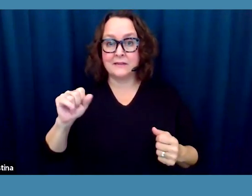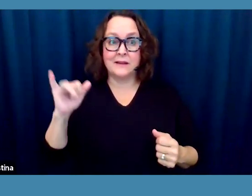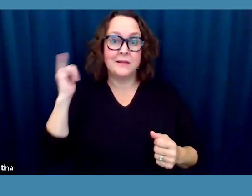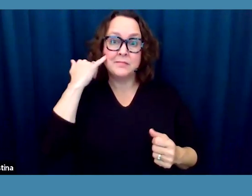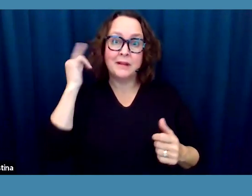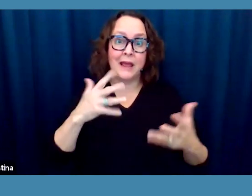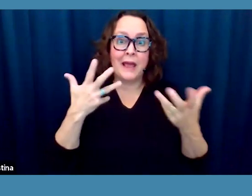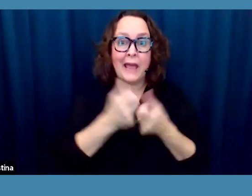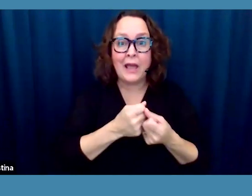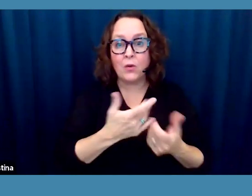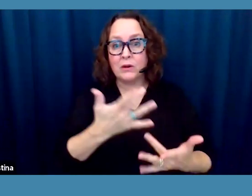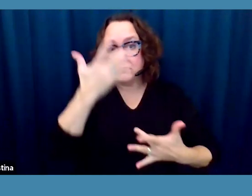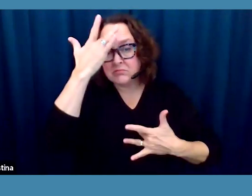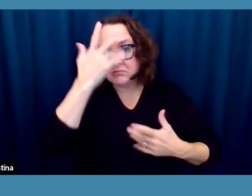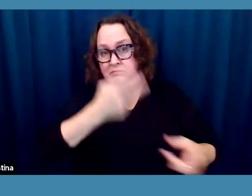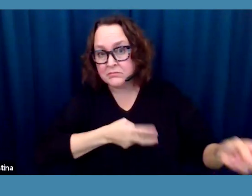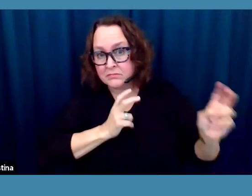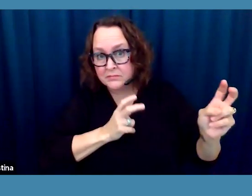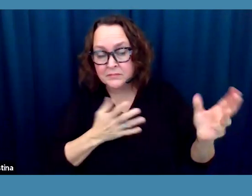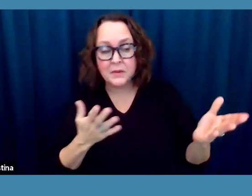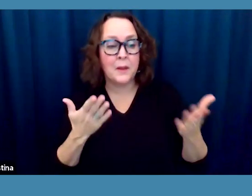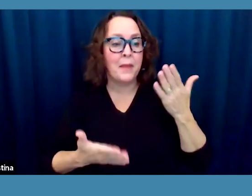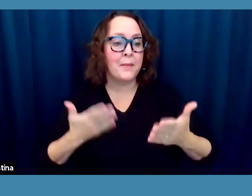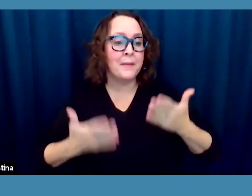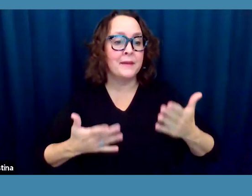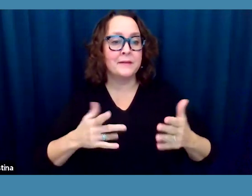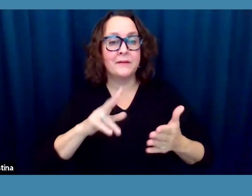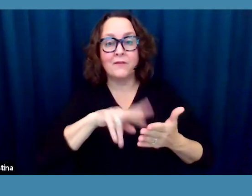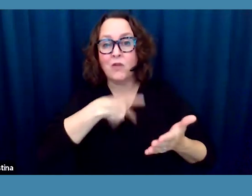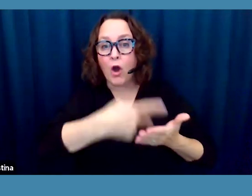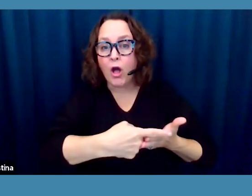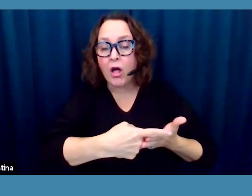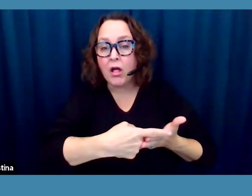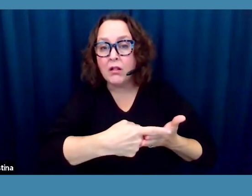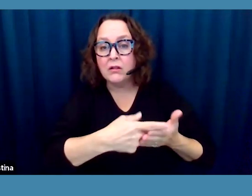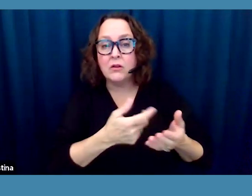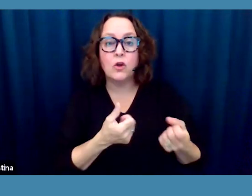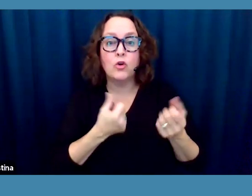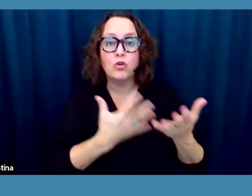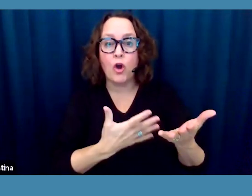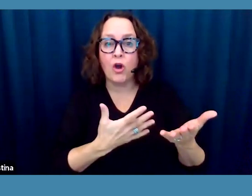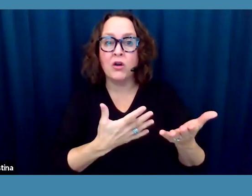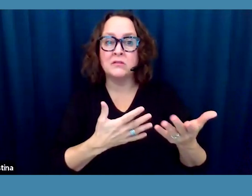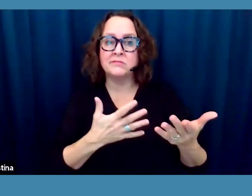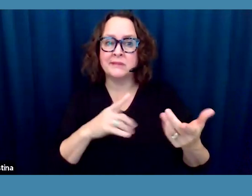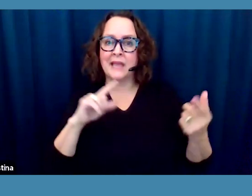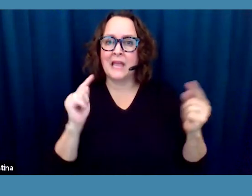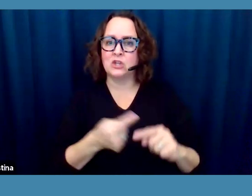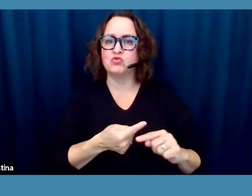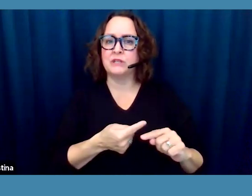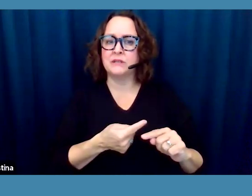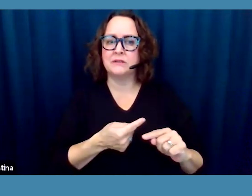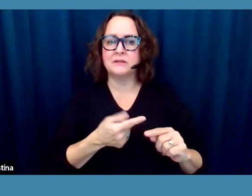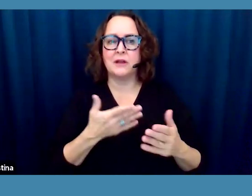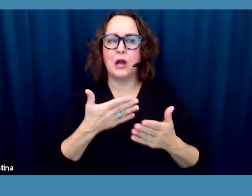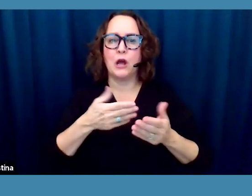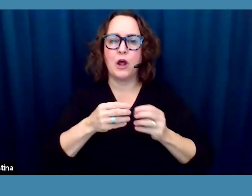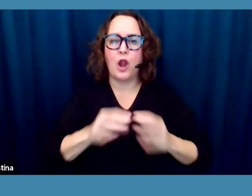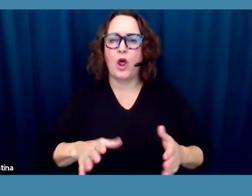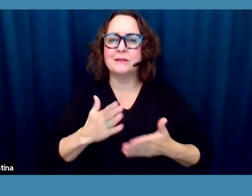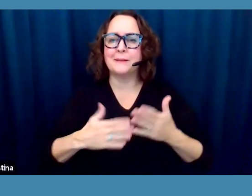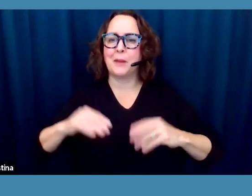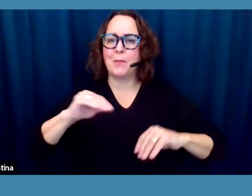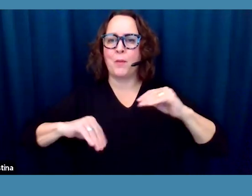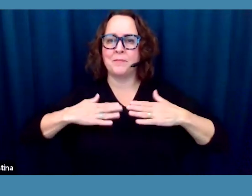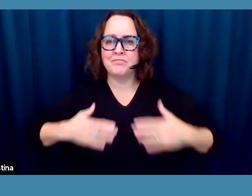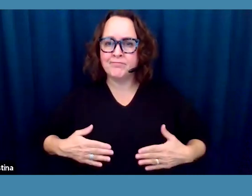or an illness. So maybe a fall that caused a significant injury and you've lost some mobility, or